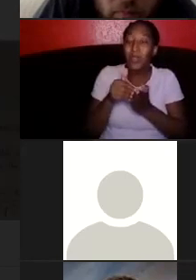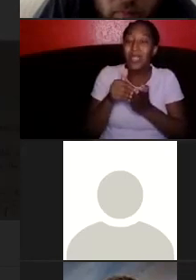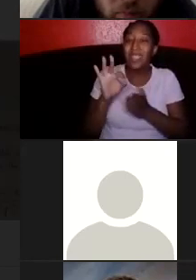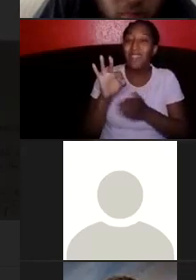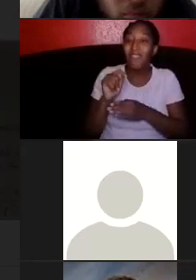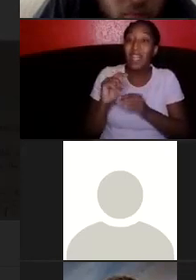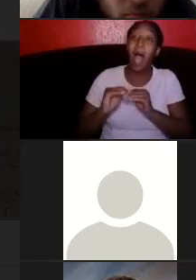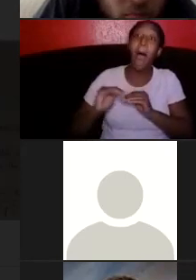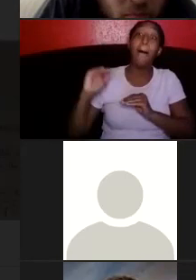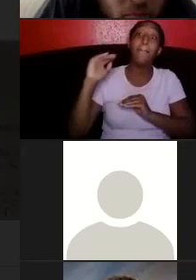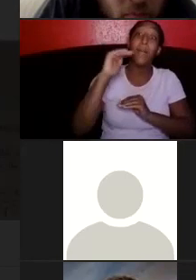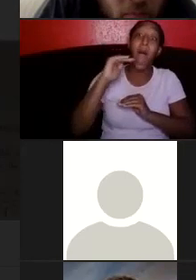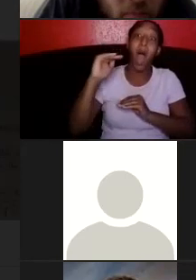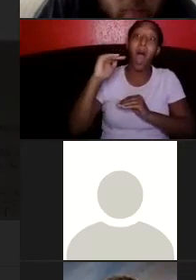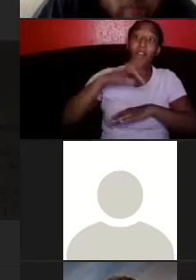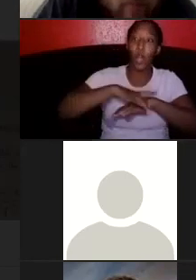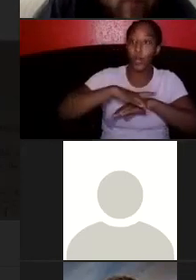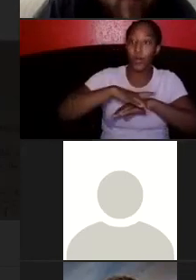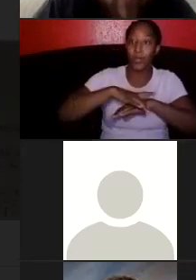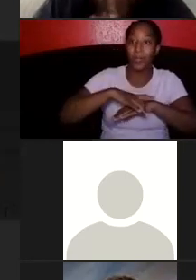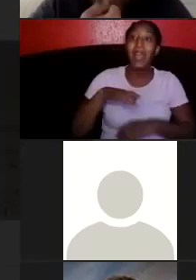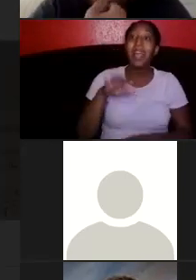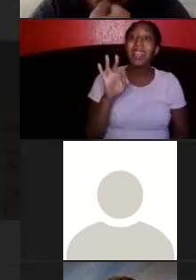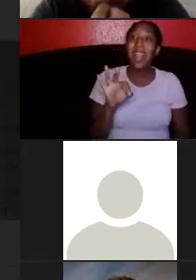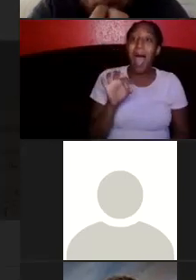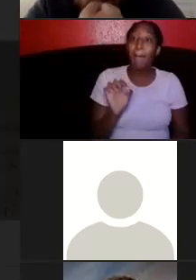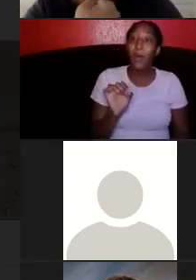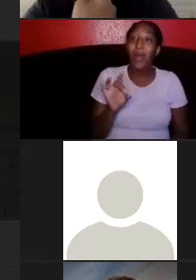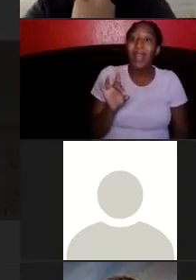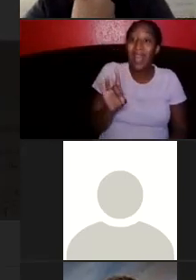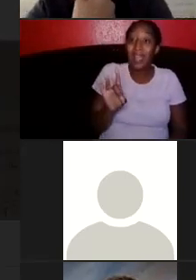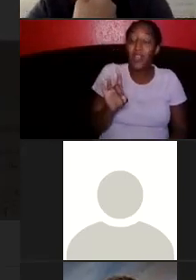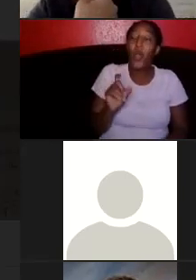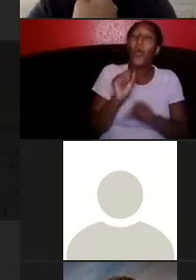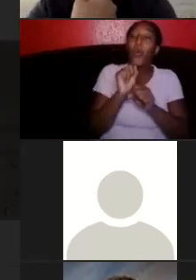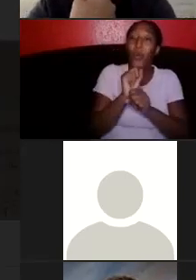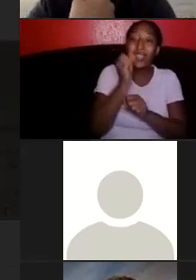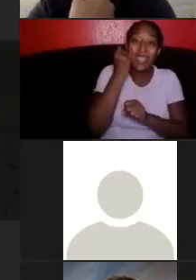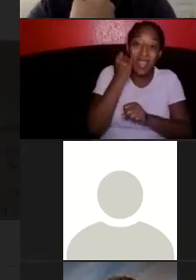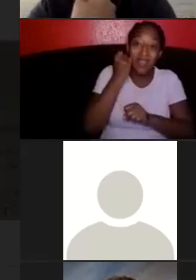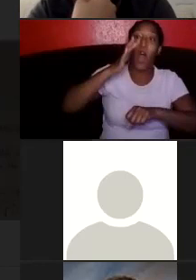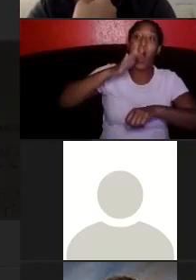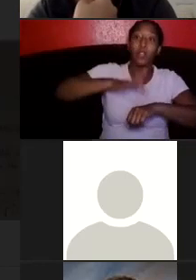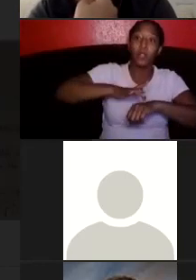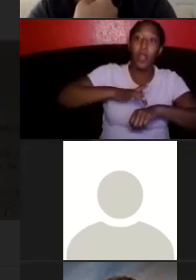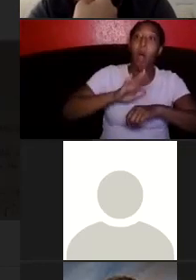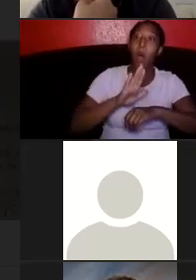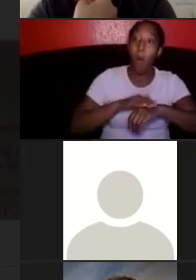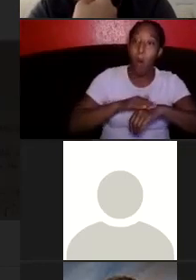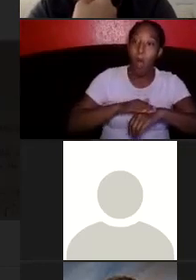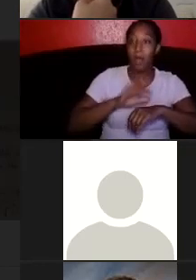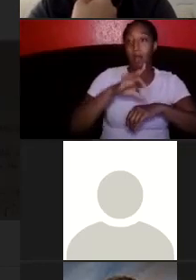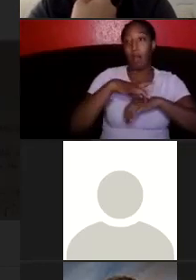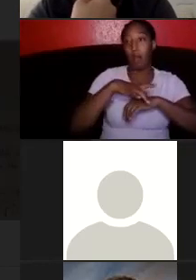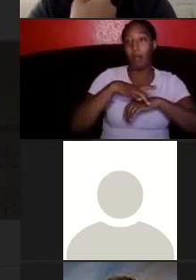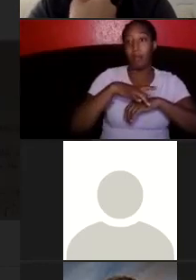9.8 only works if you're on the earth. But we can still use Newton's universal law of gravitation. Why?